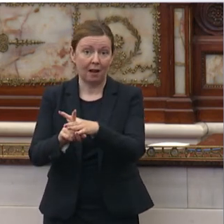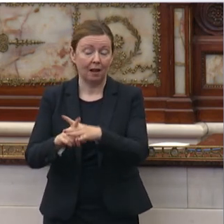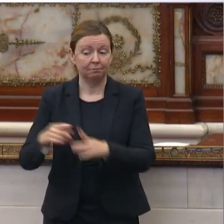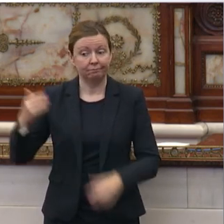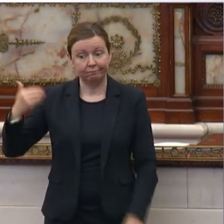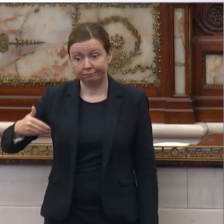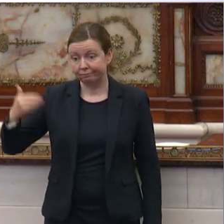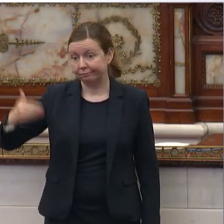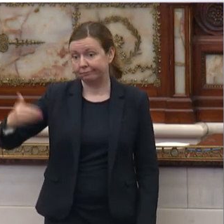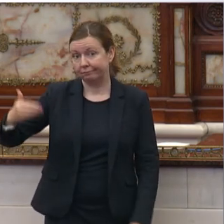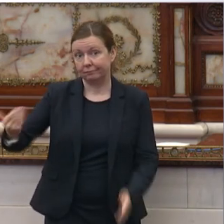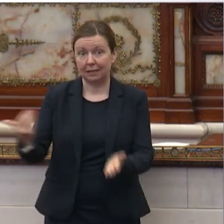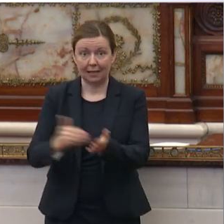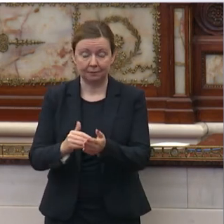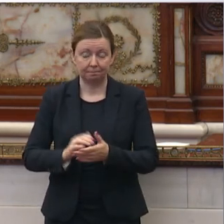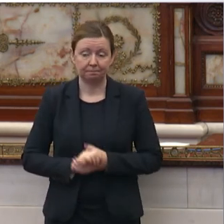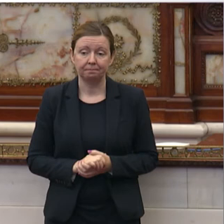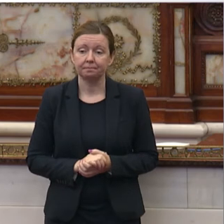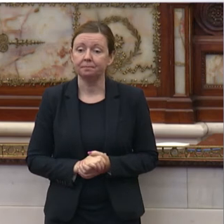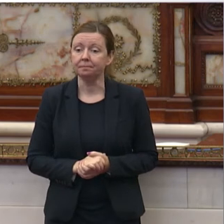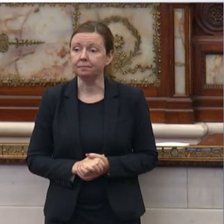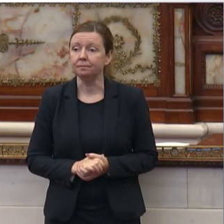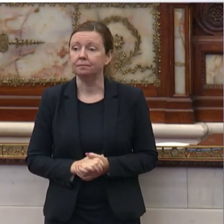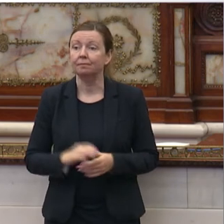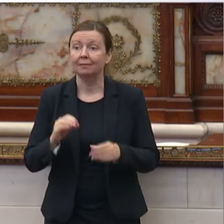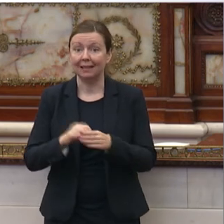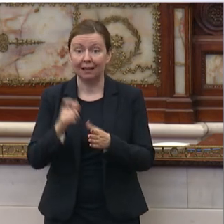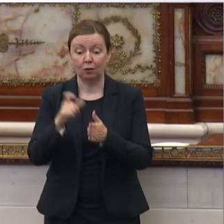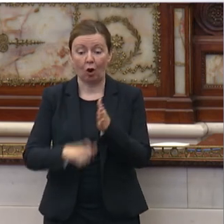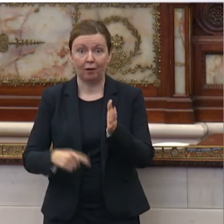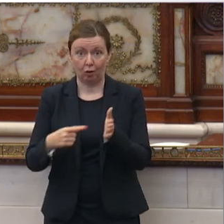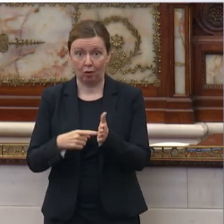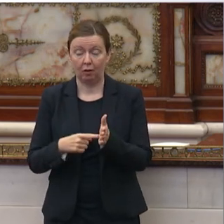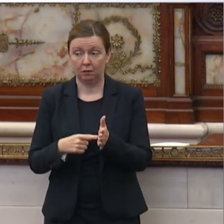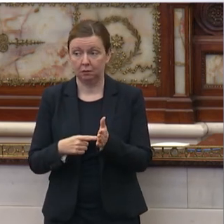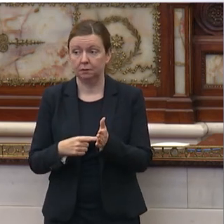and time again. In the article,